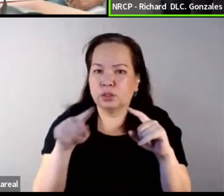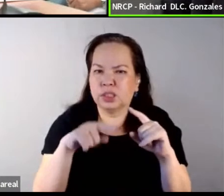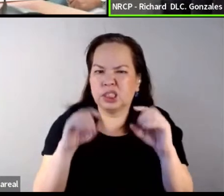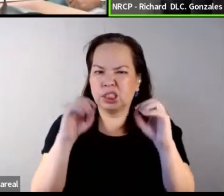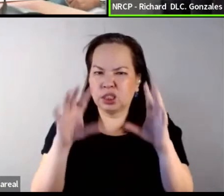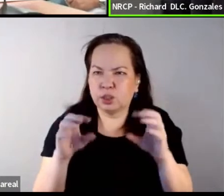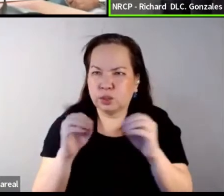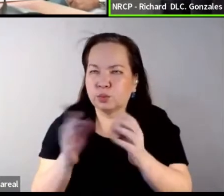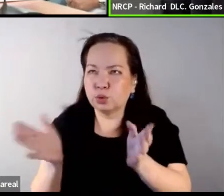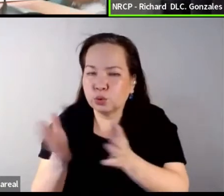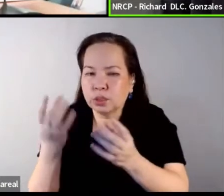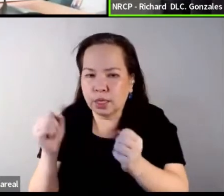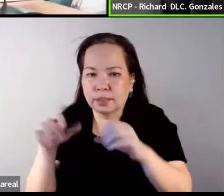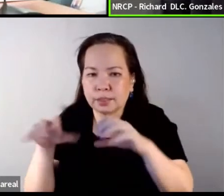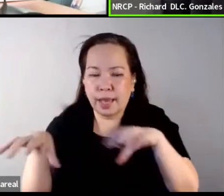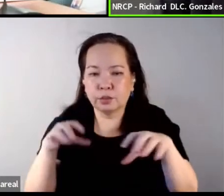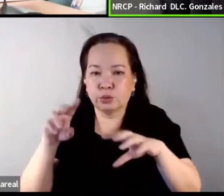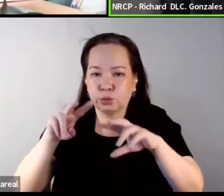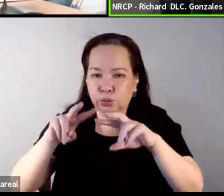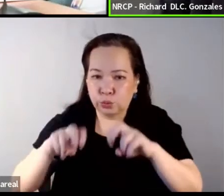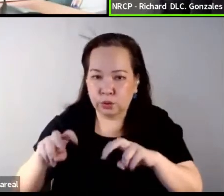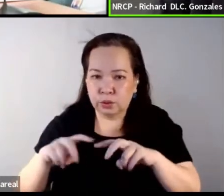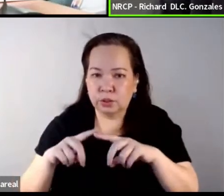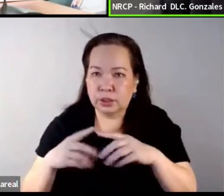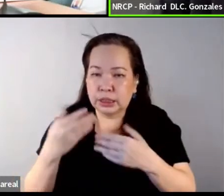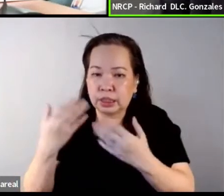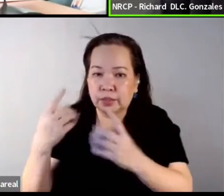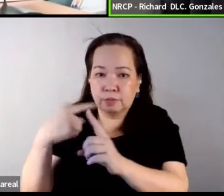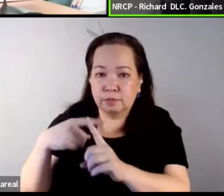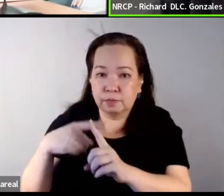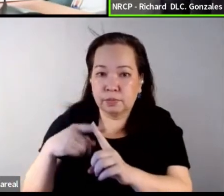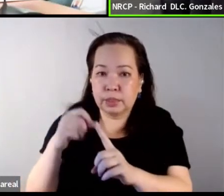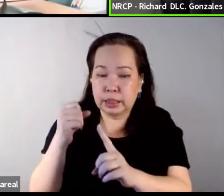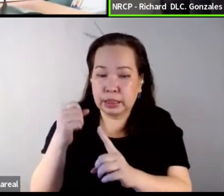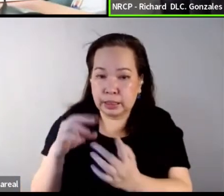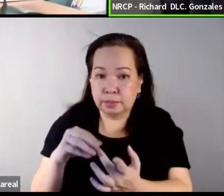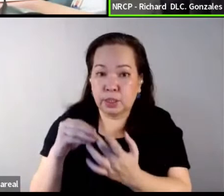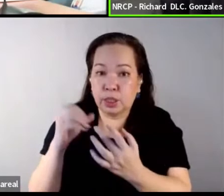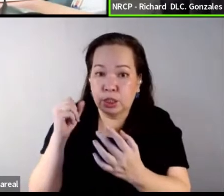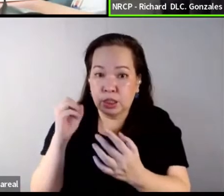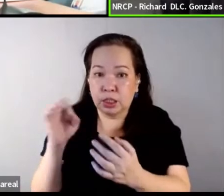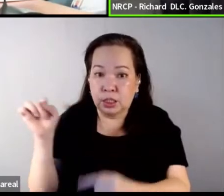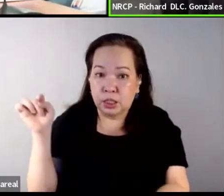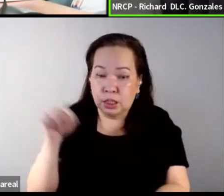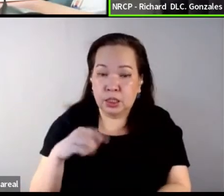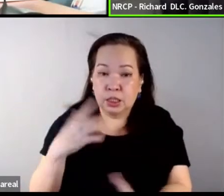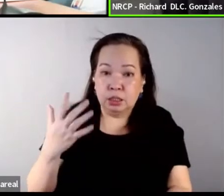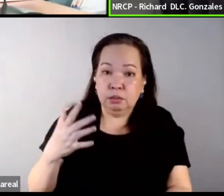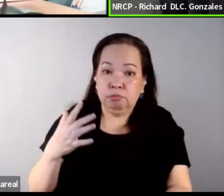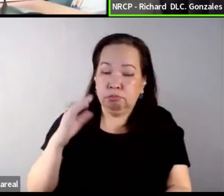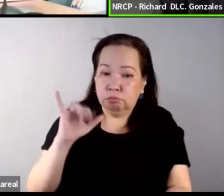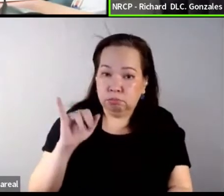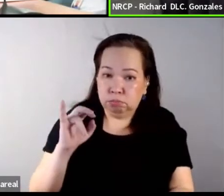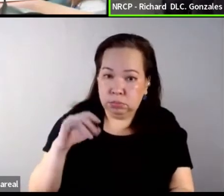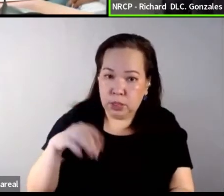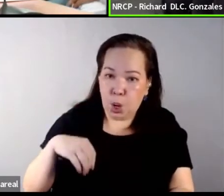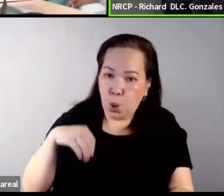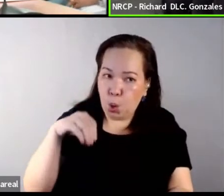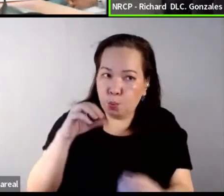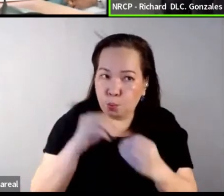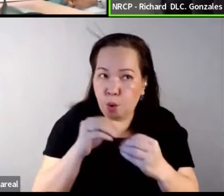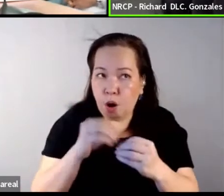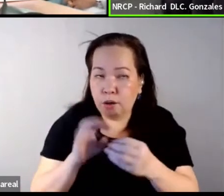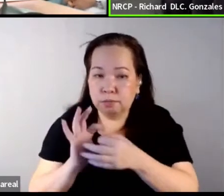action research by providing incentives, especially when the action research is an input process or outcome